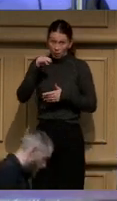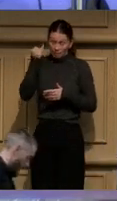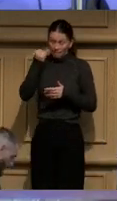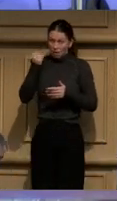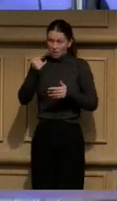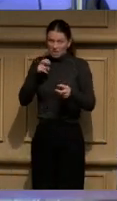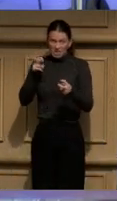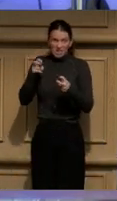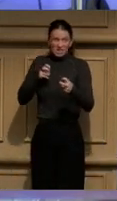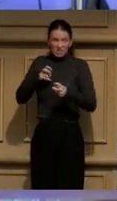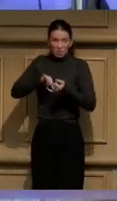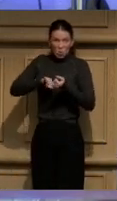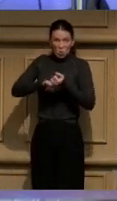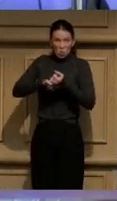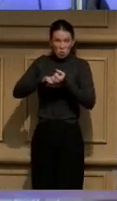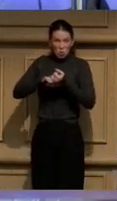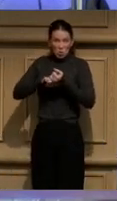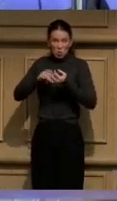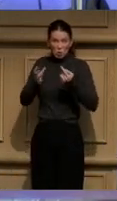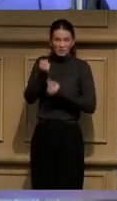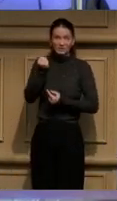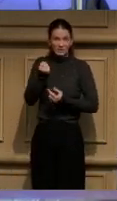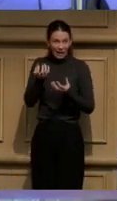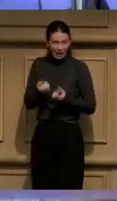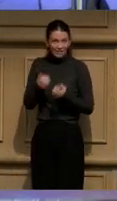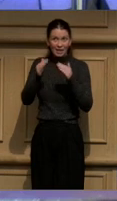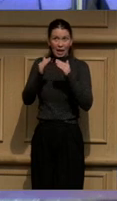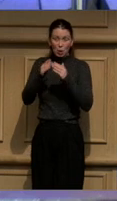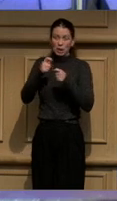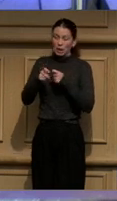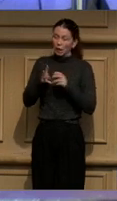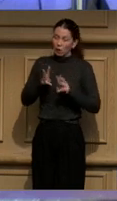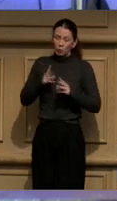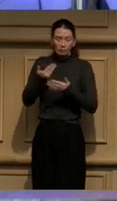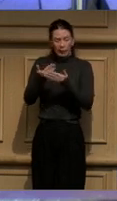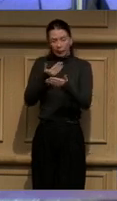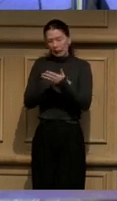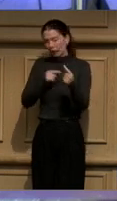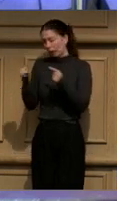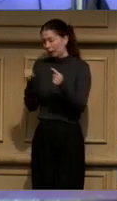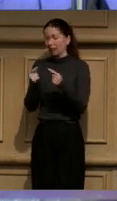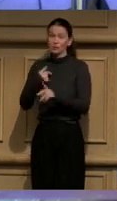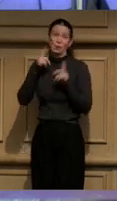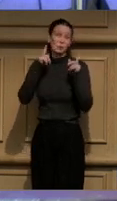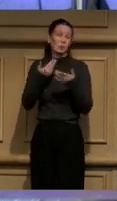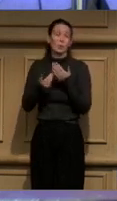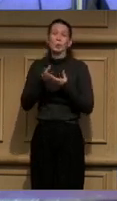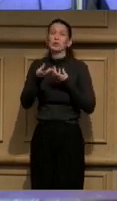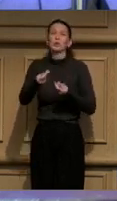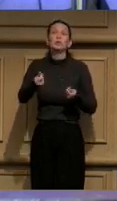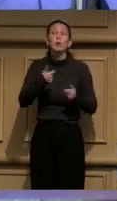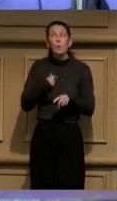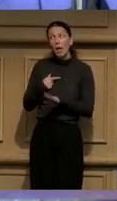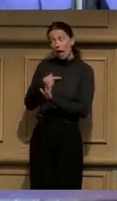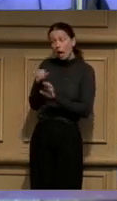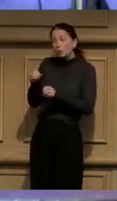would ever move out, and there'd be war, and there'd be legal battles, and all of that. So I don't know what the solution is. Well, I would offer